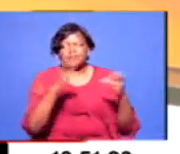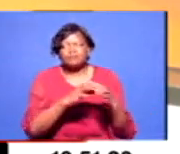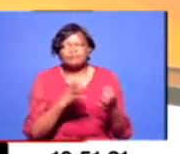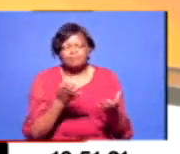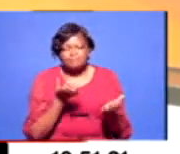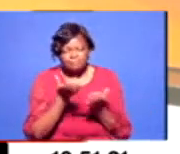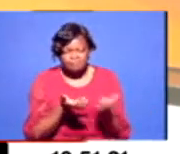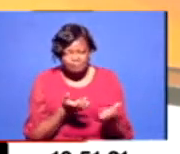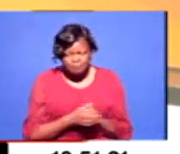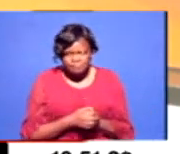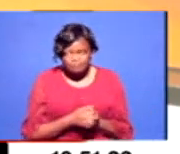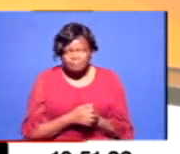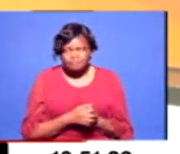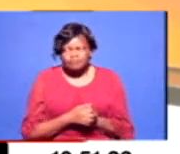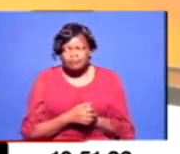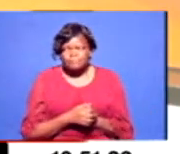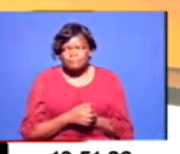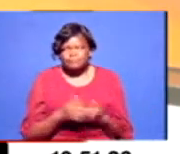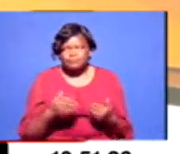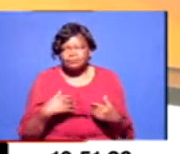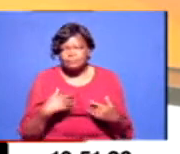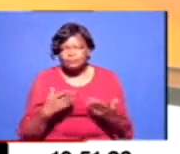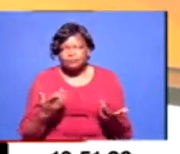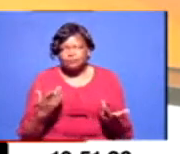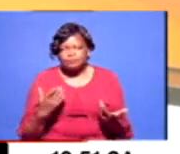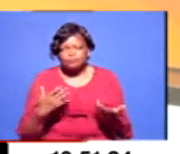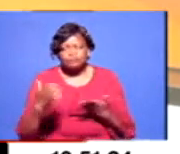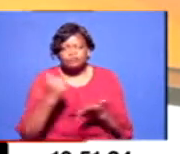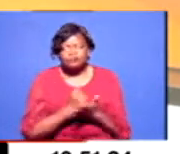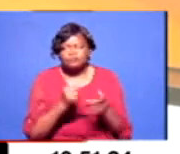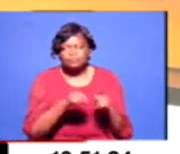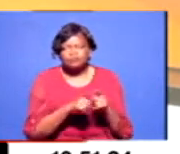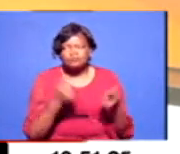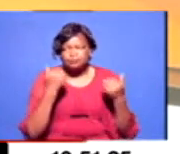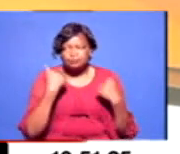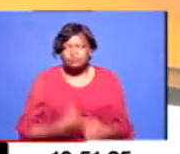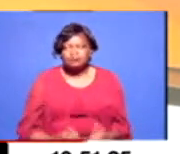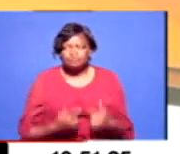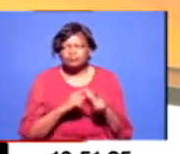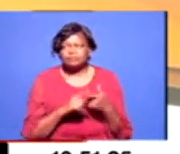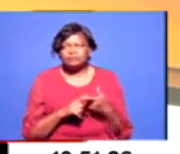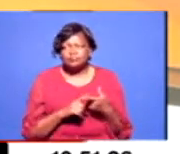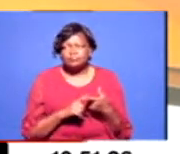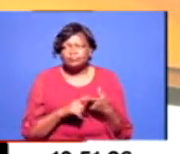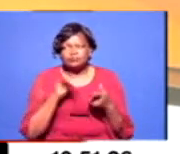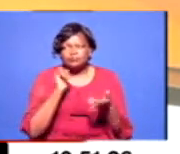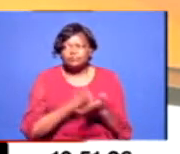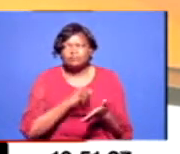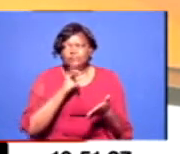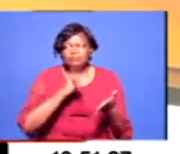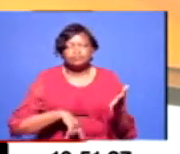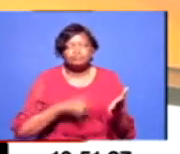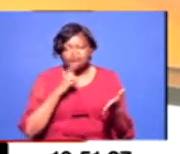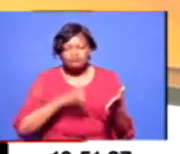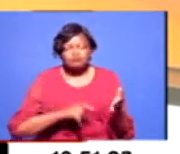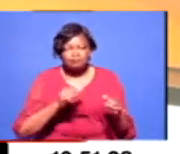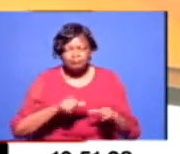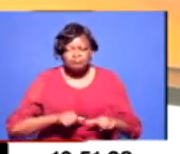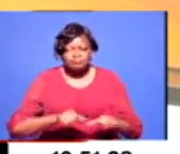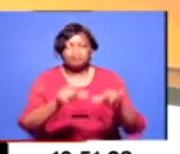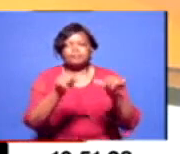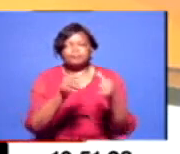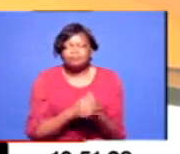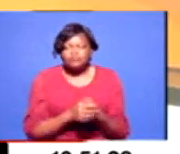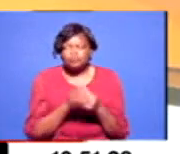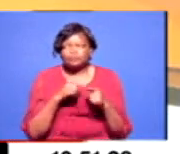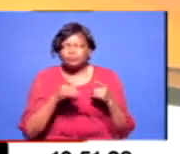businesses or they have right. they're employed like me, and that is what I could call the sustainability. Yeah, but sure.